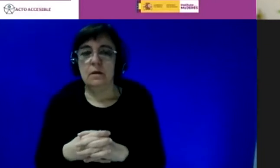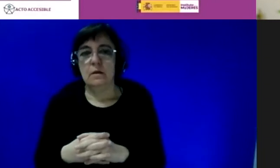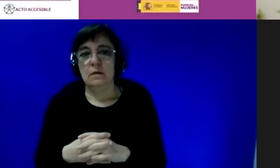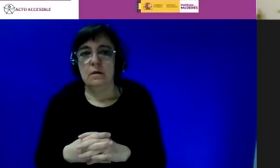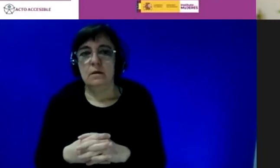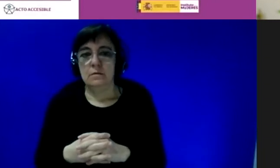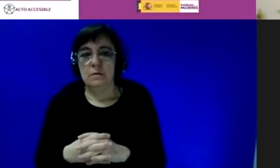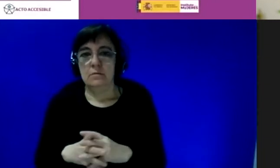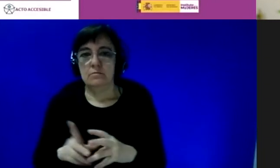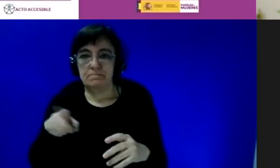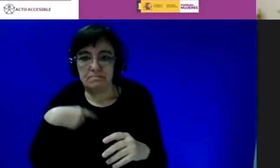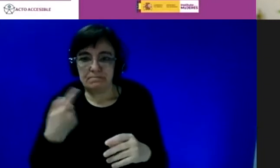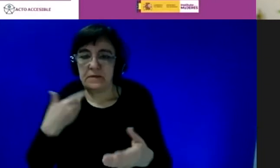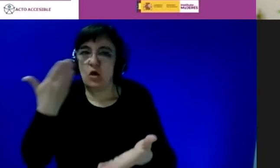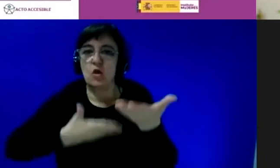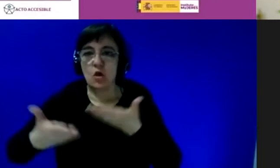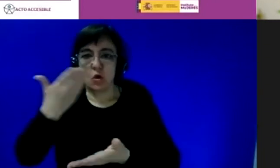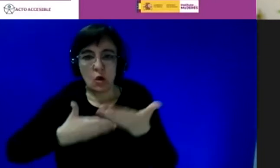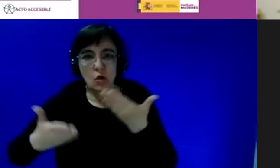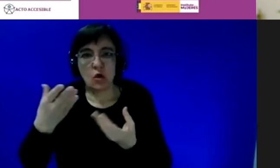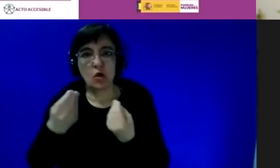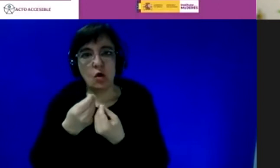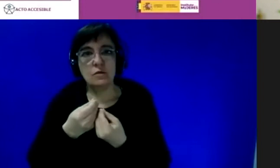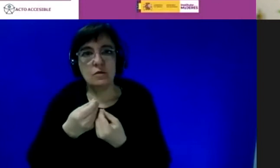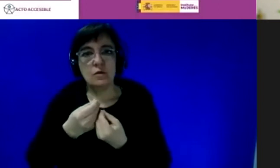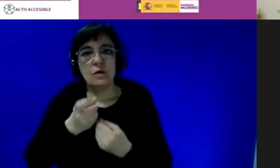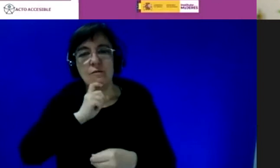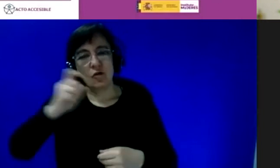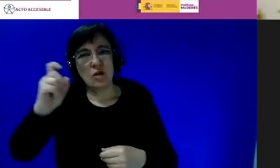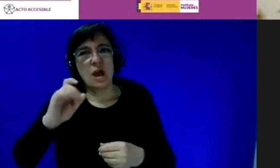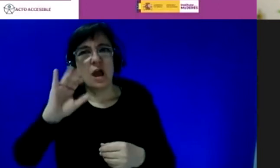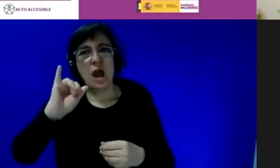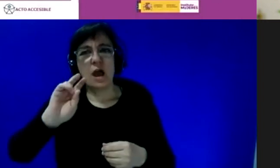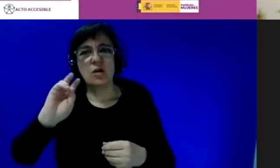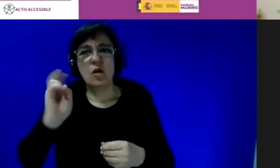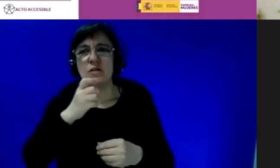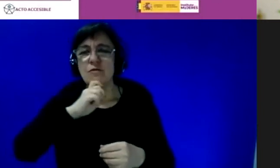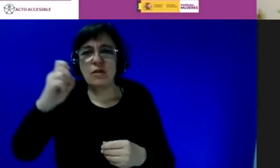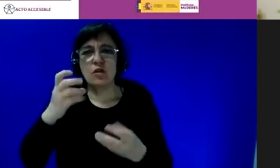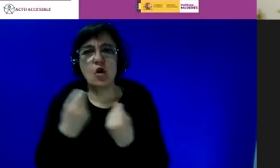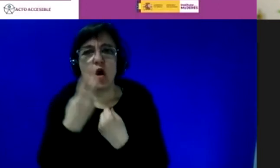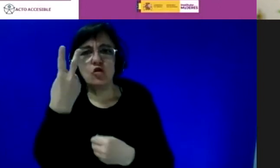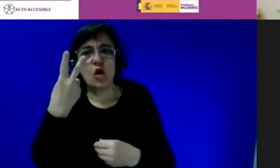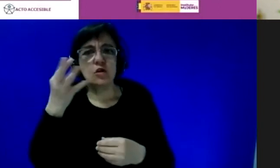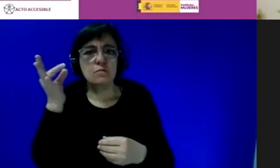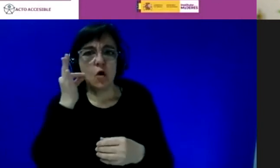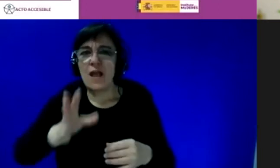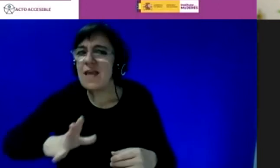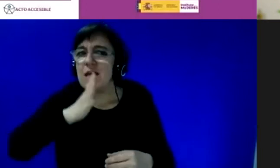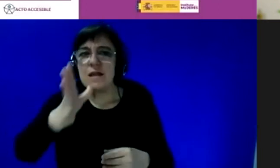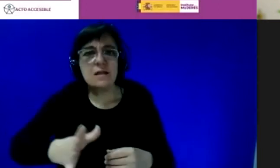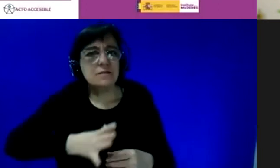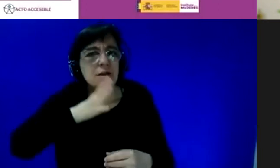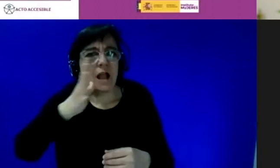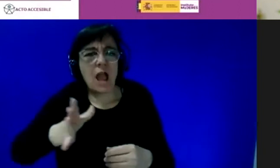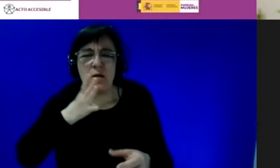two amazing women, the head of this foundation. It's Natalia and Irina. They make everything. They